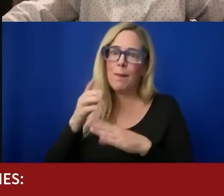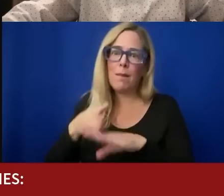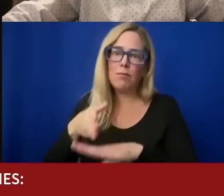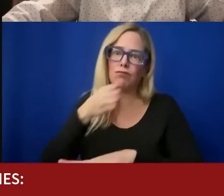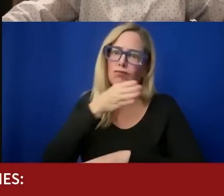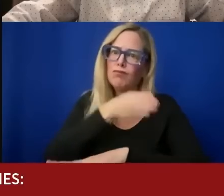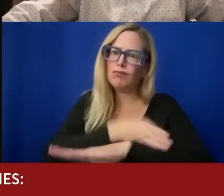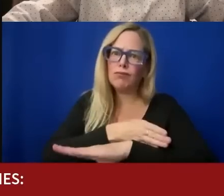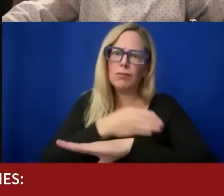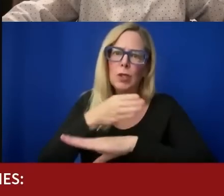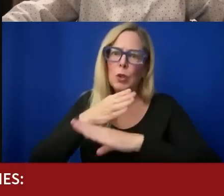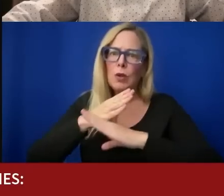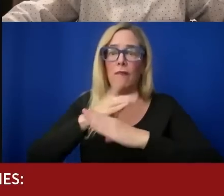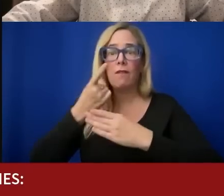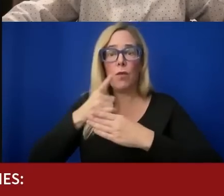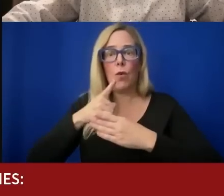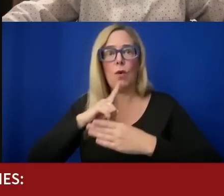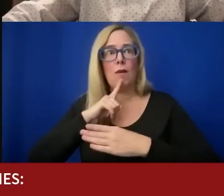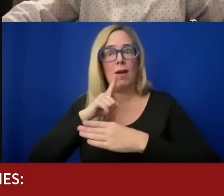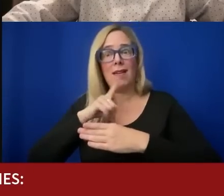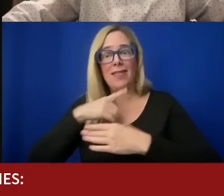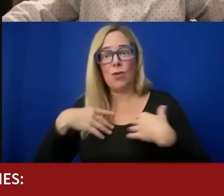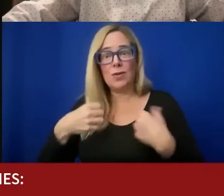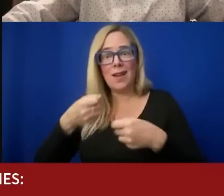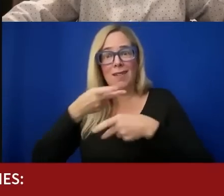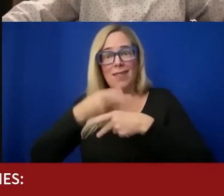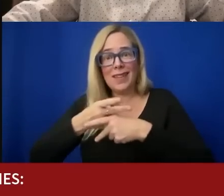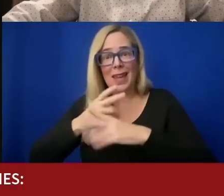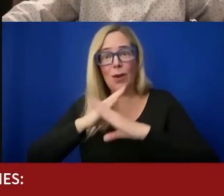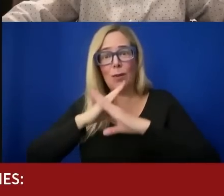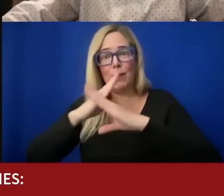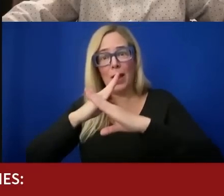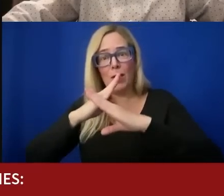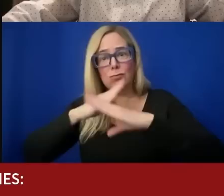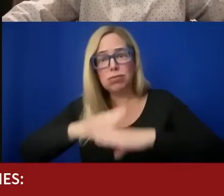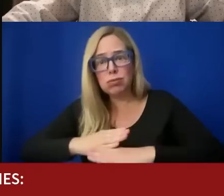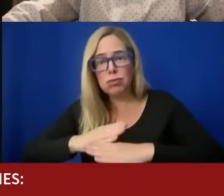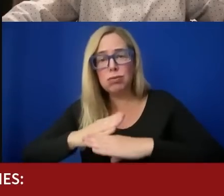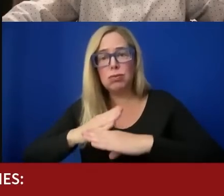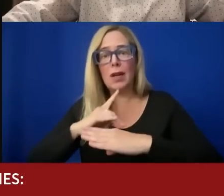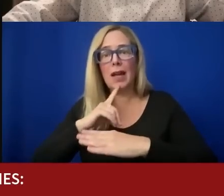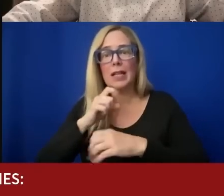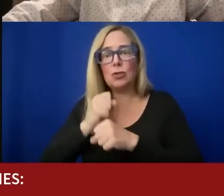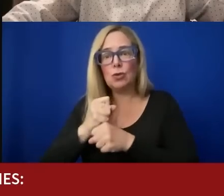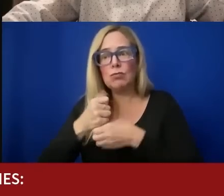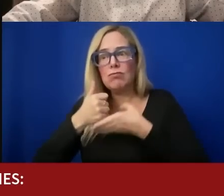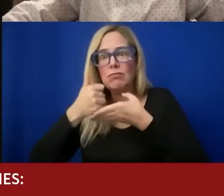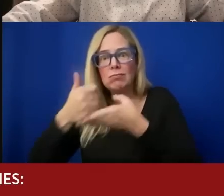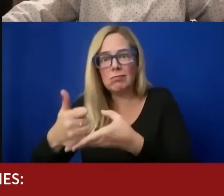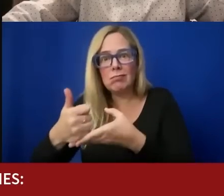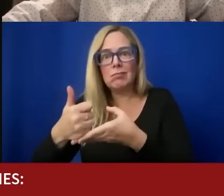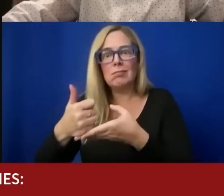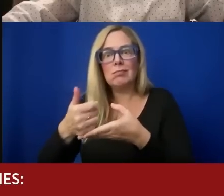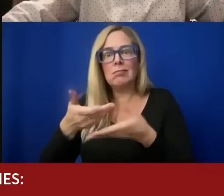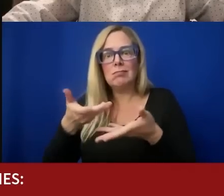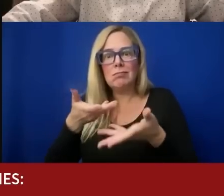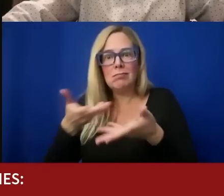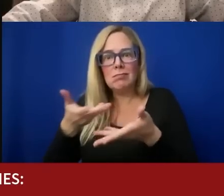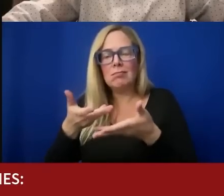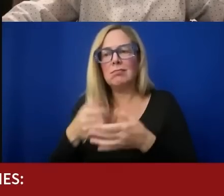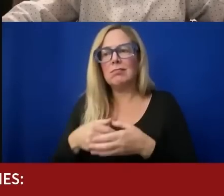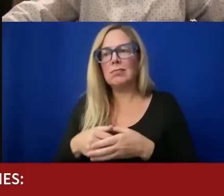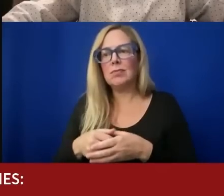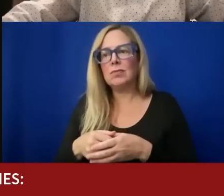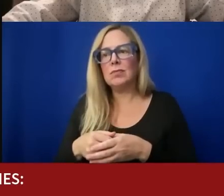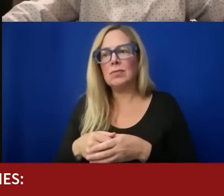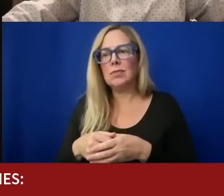barriers that have an effect on mental health outcomes. And future researchers that are in the audience here or folks who are interested, we really